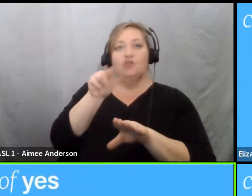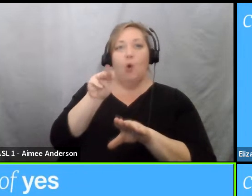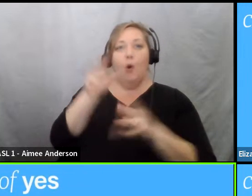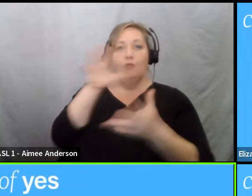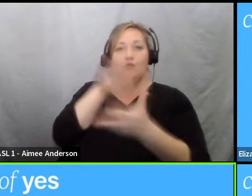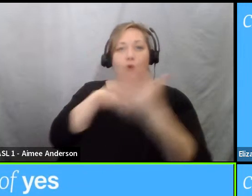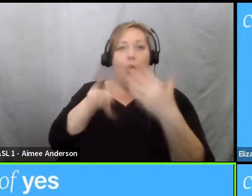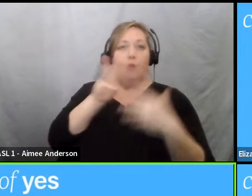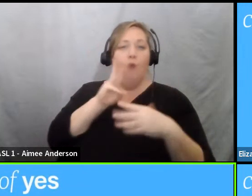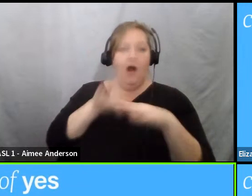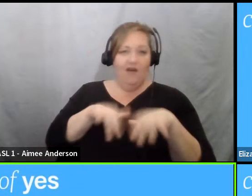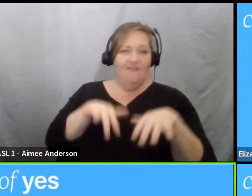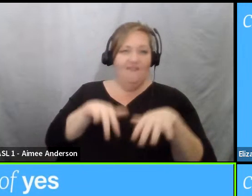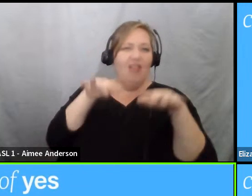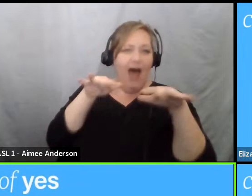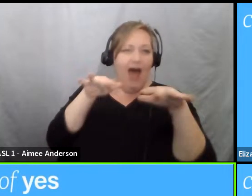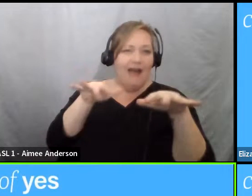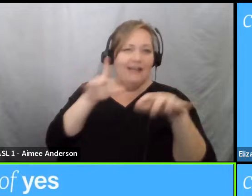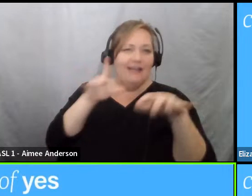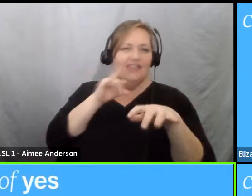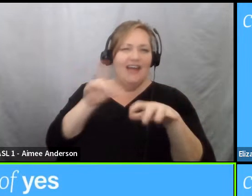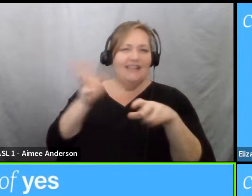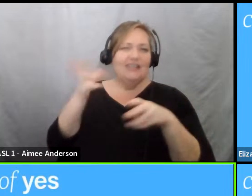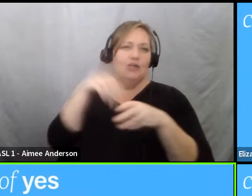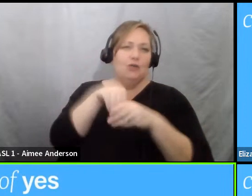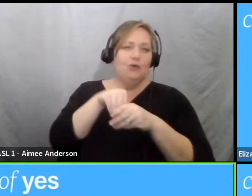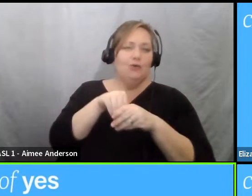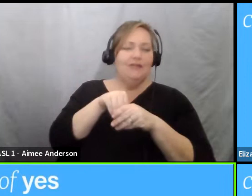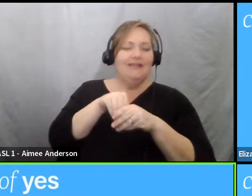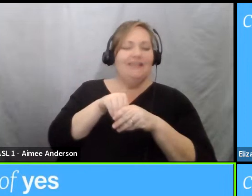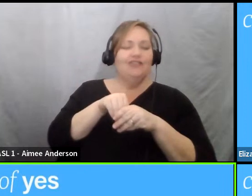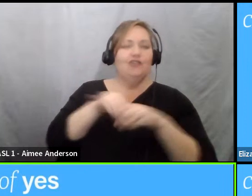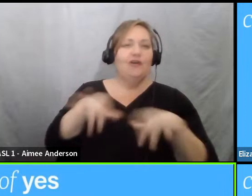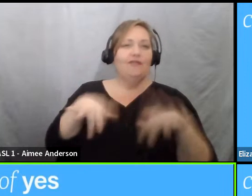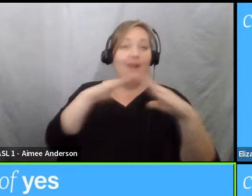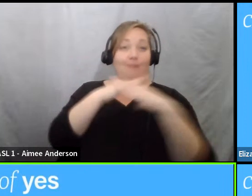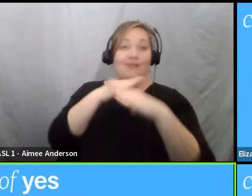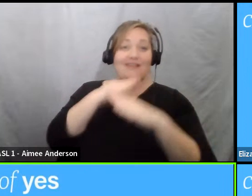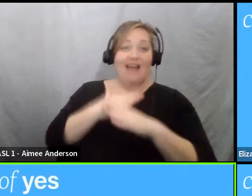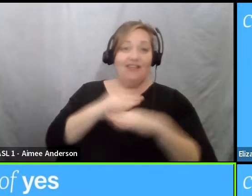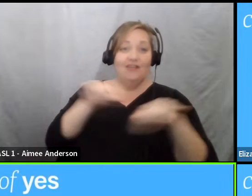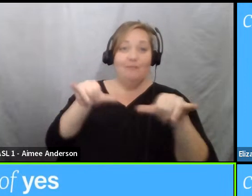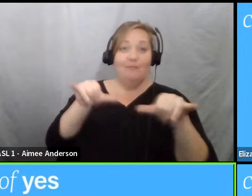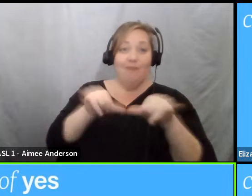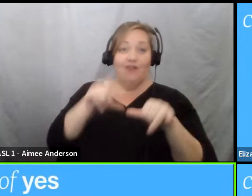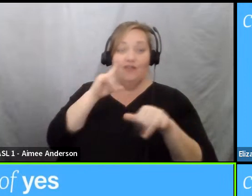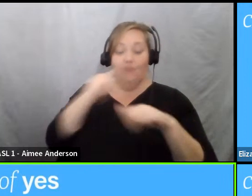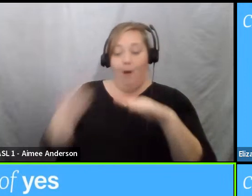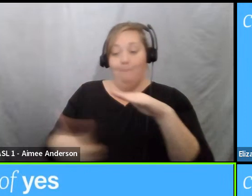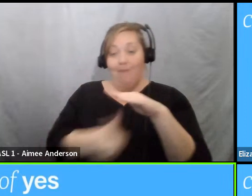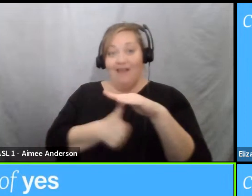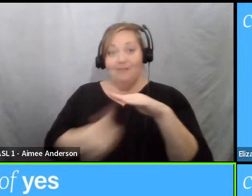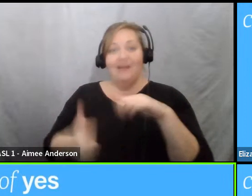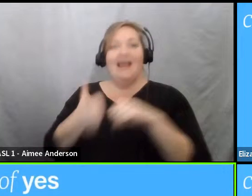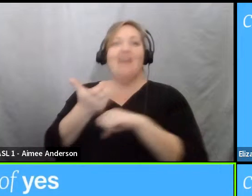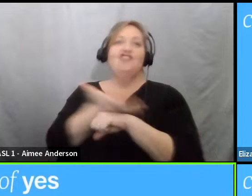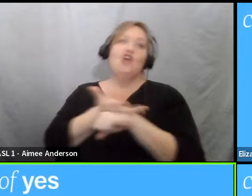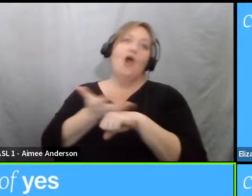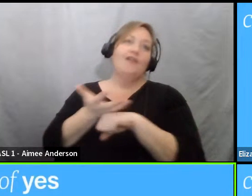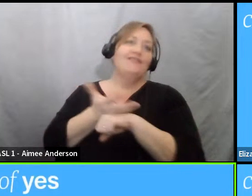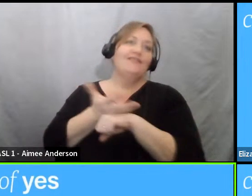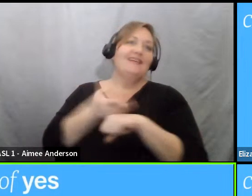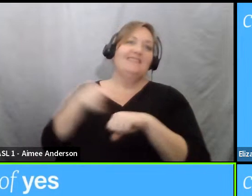might include additional flood protection measures in the building for basement apartments, and may include geographies in which they're